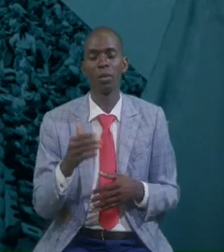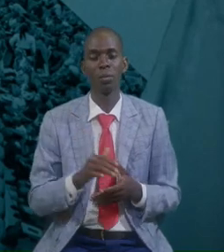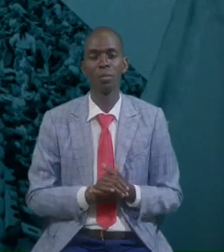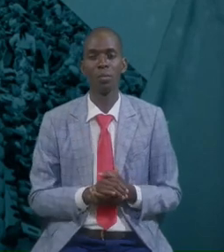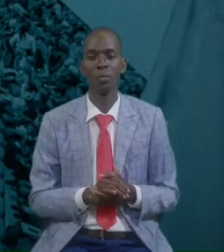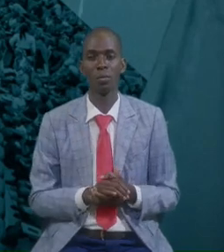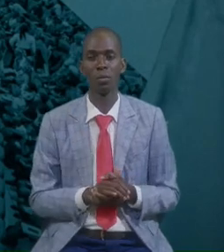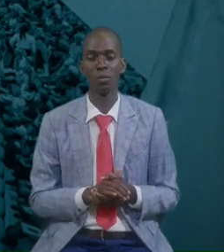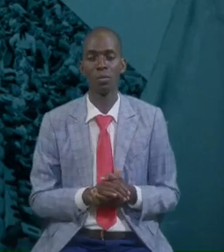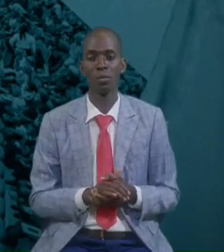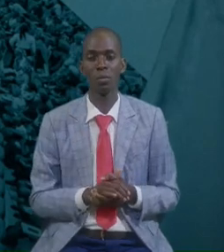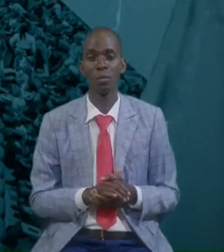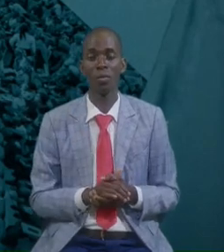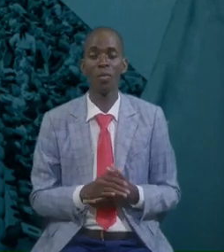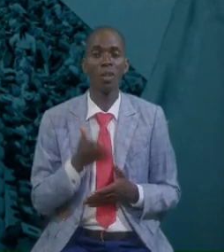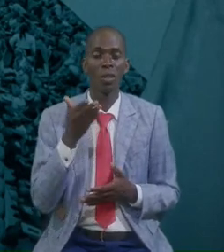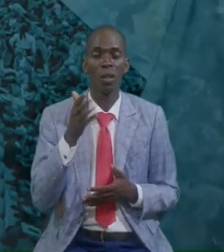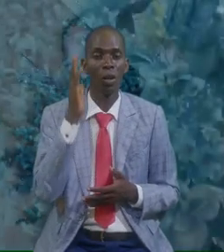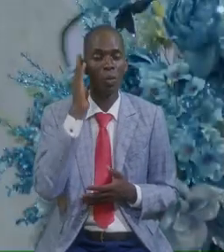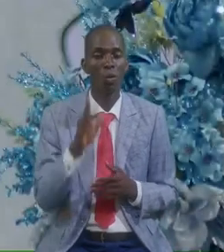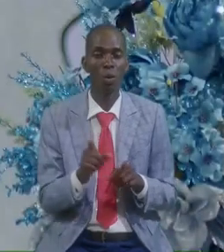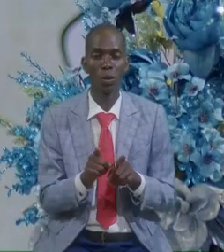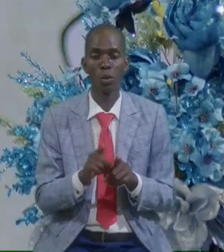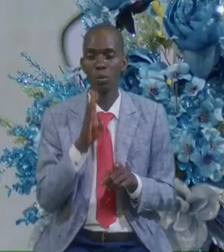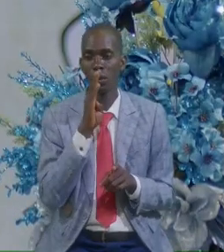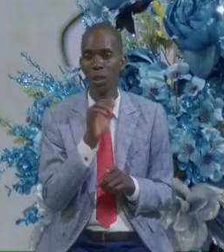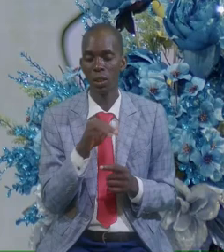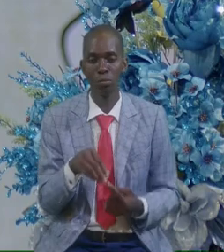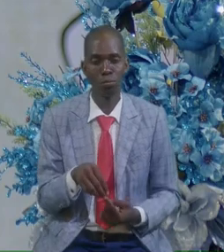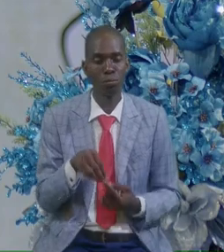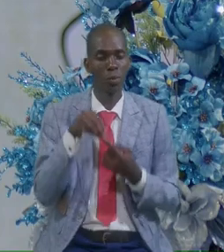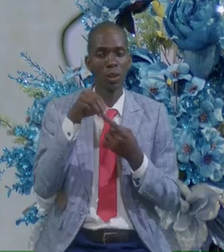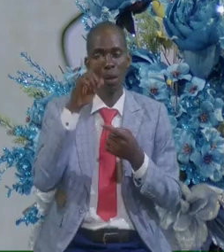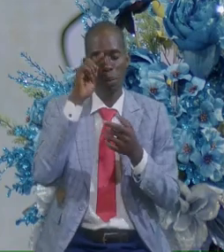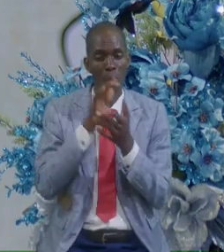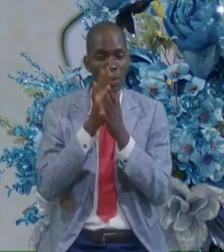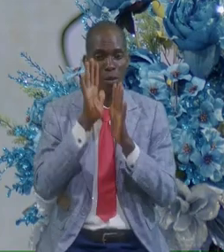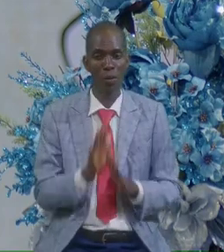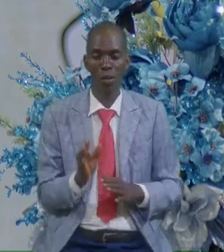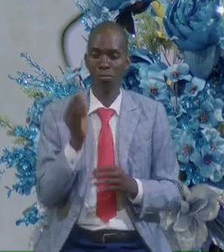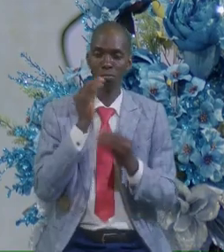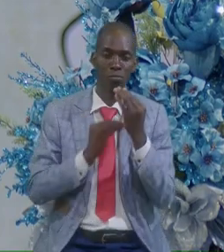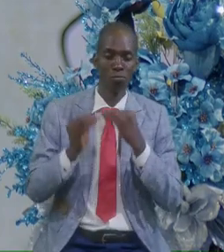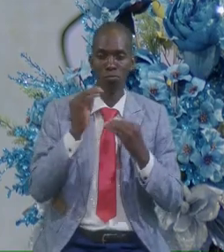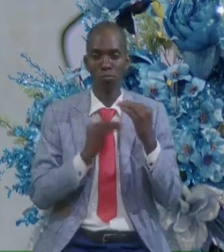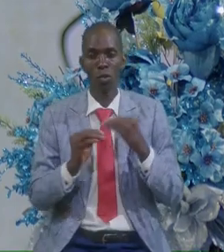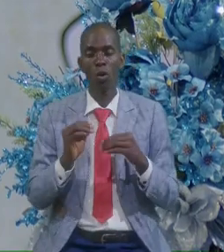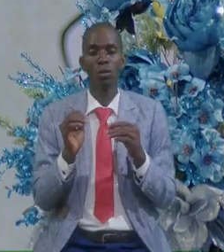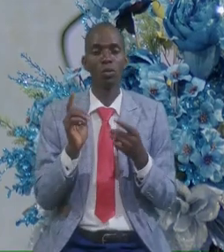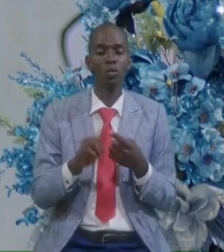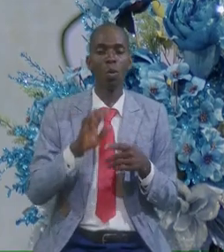There will be a special believers banquet for all those who gave their lives to